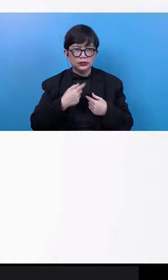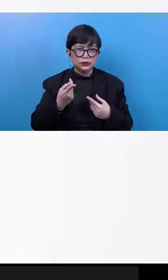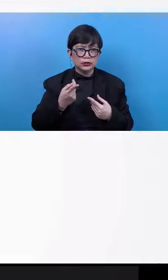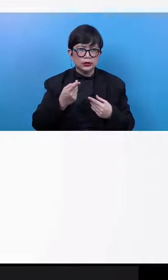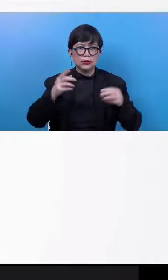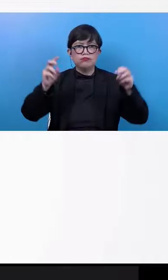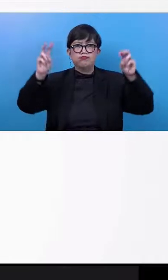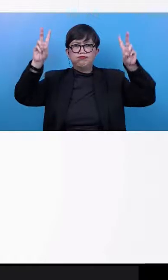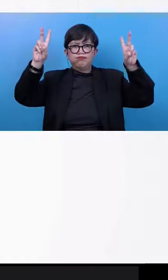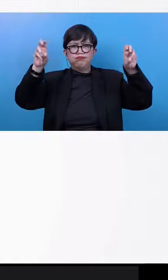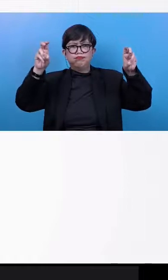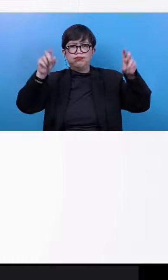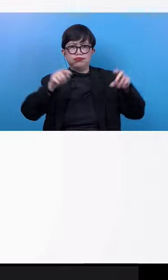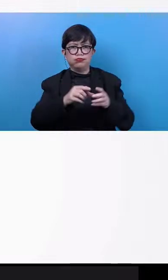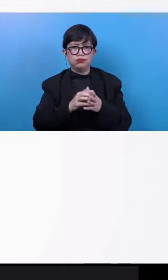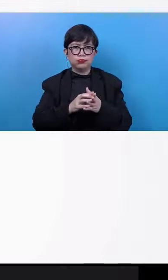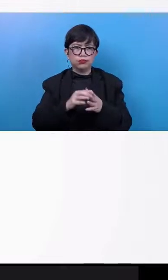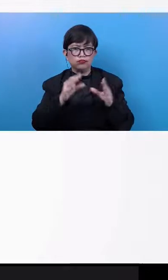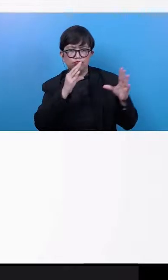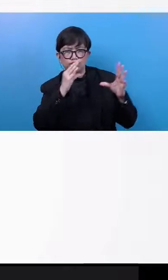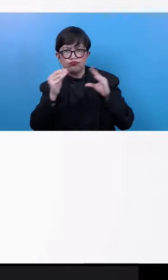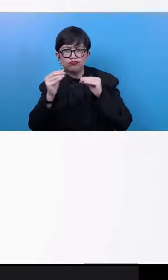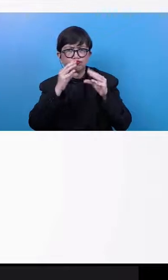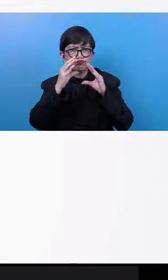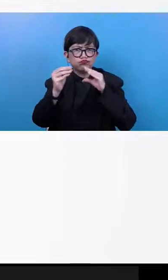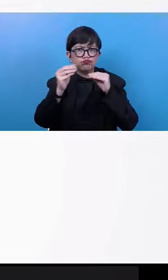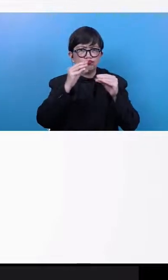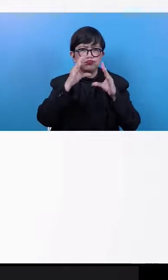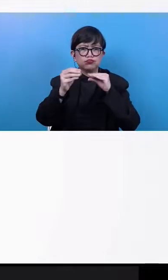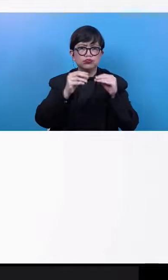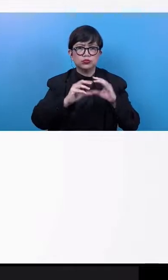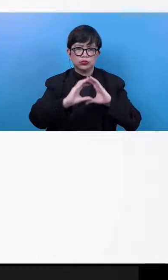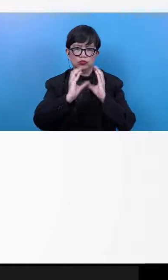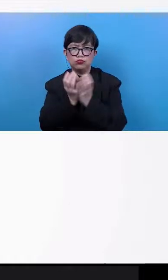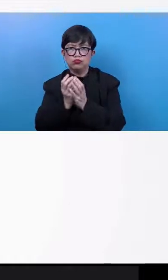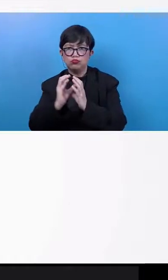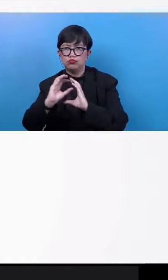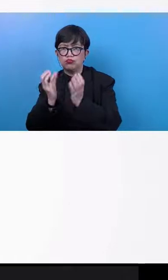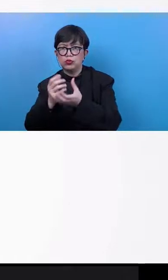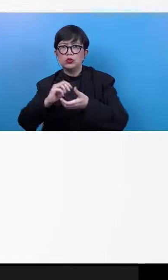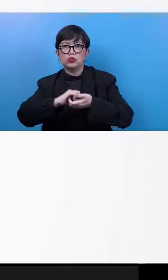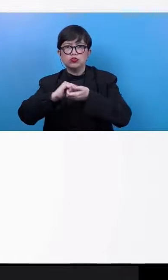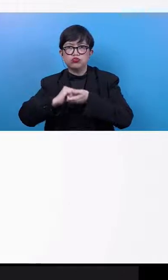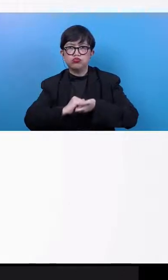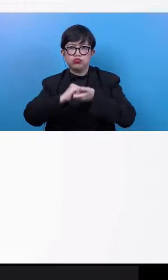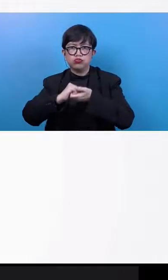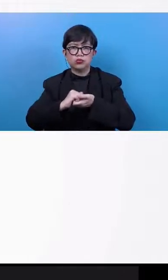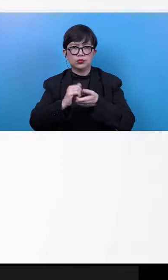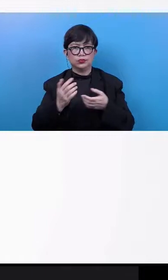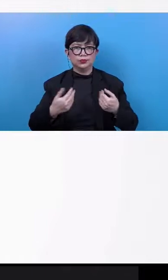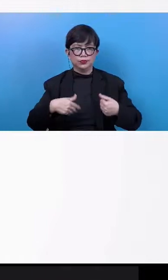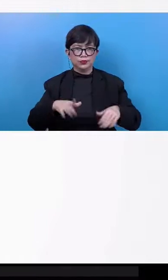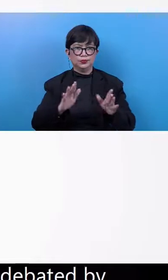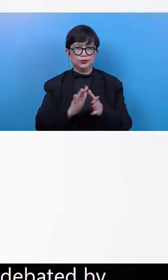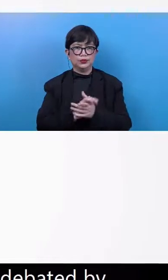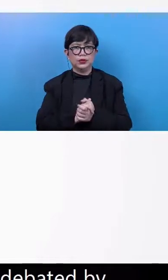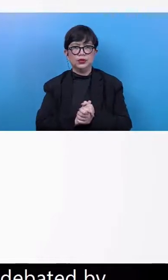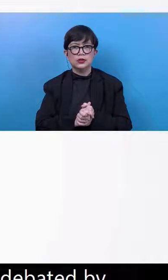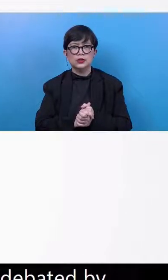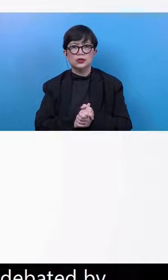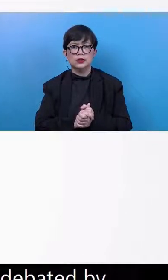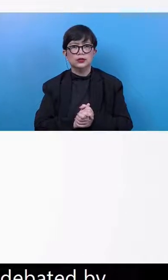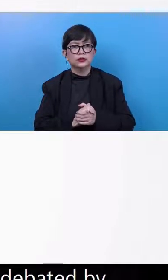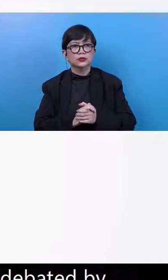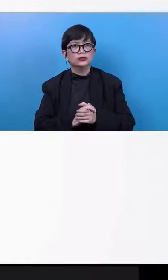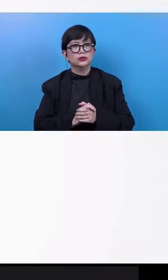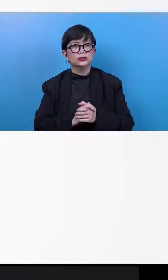by the scientific community, particularly amongst geologists, on whether it becomes something that can